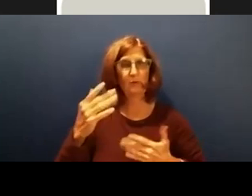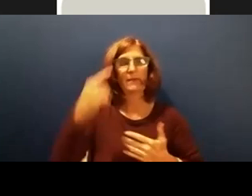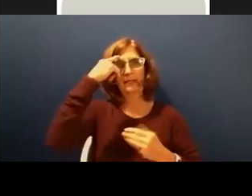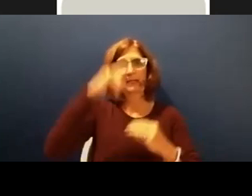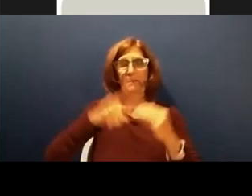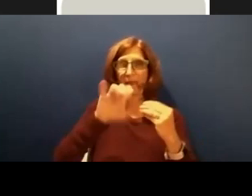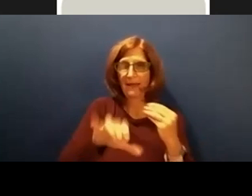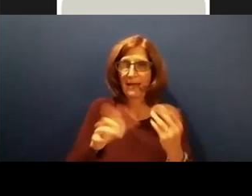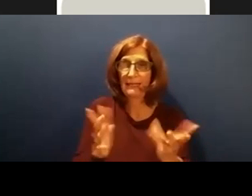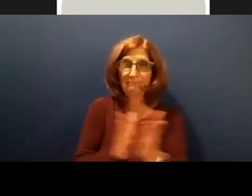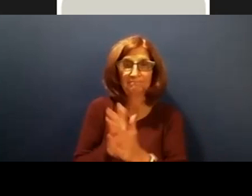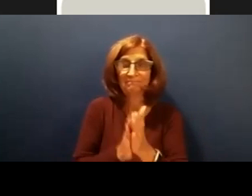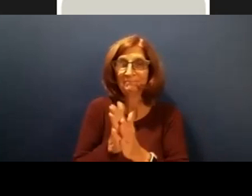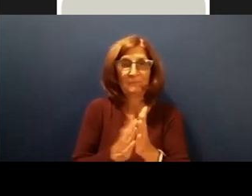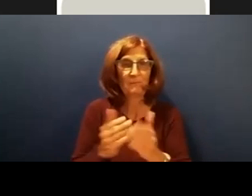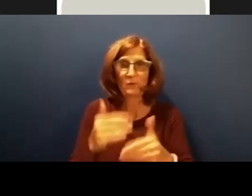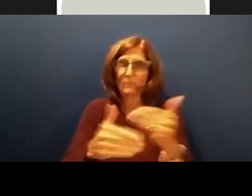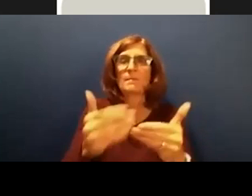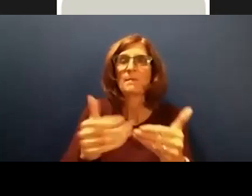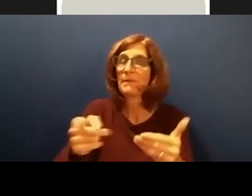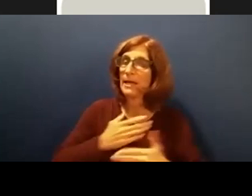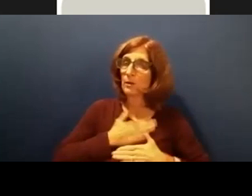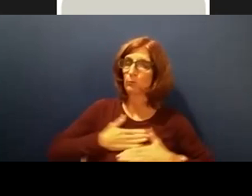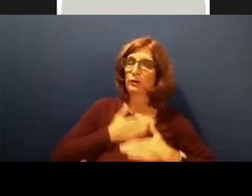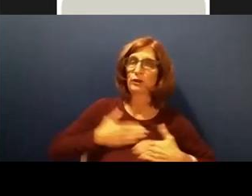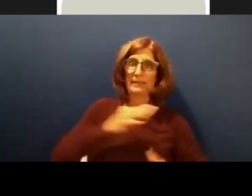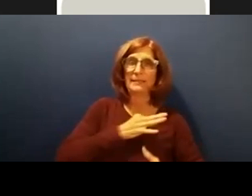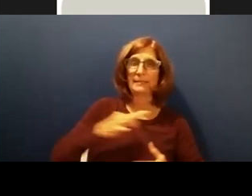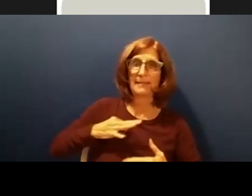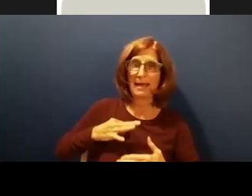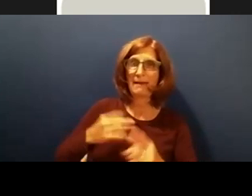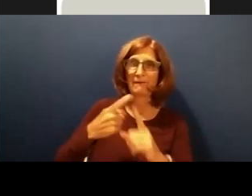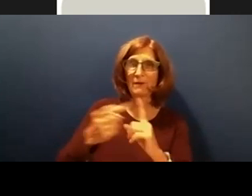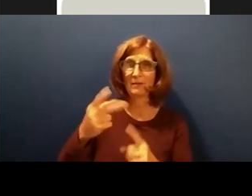forward, and we appreciate the support of the URA staff. Thank you very much.